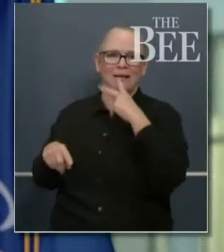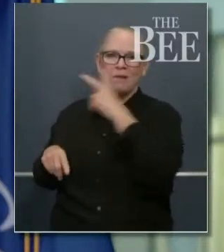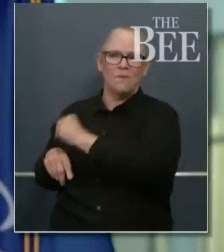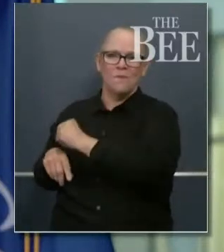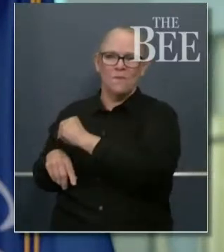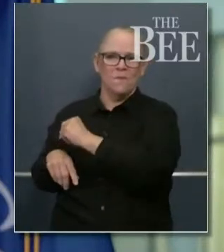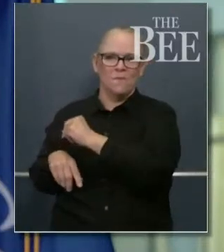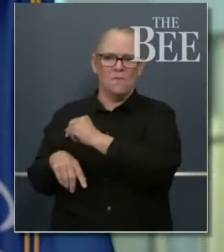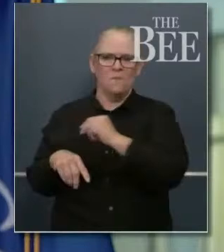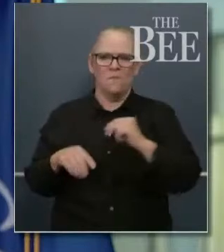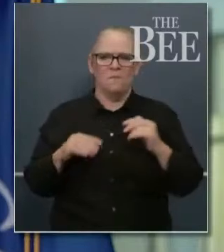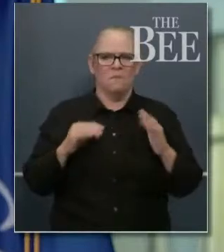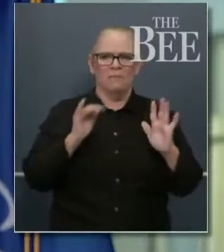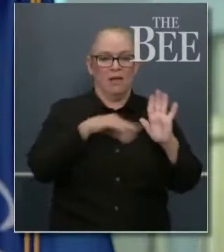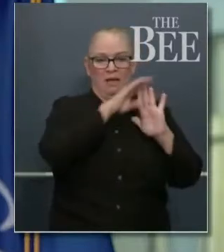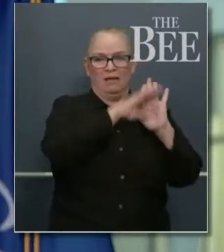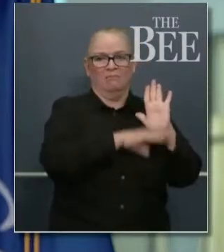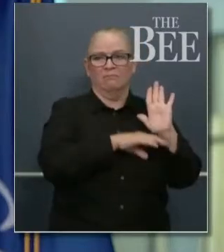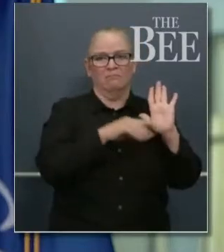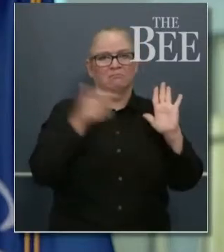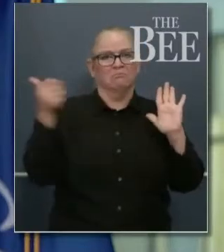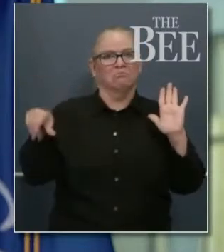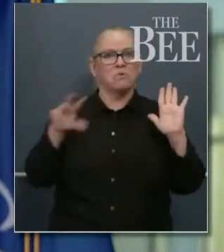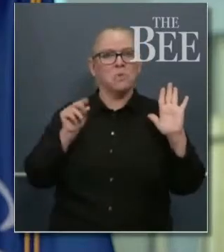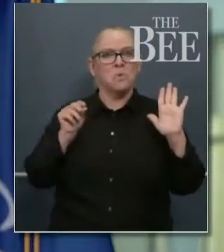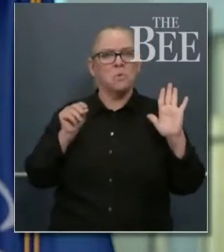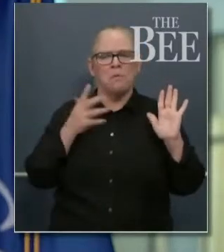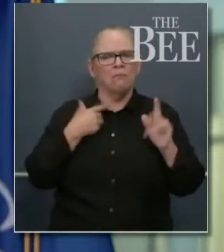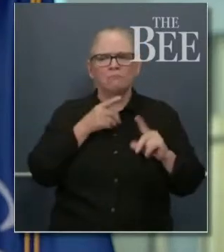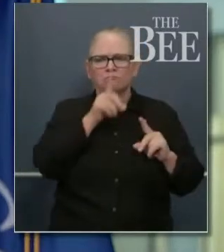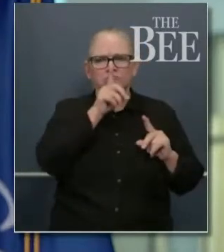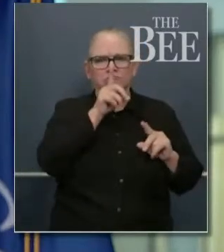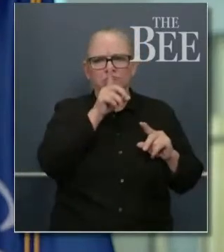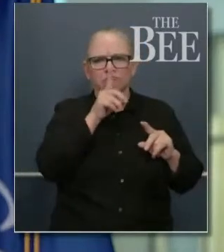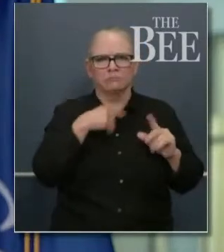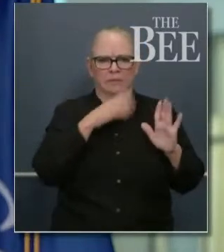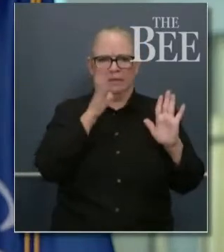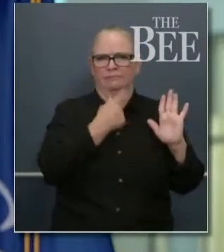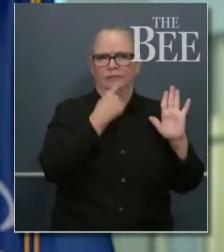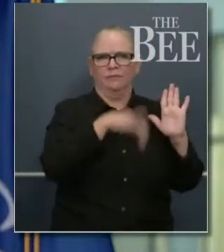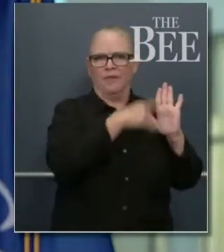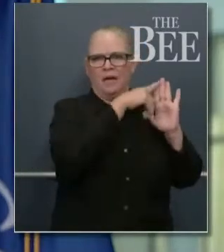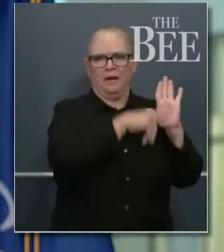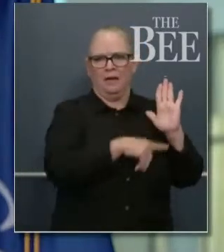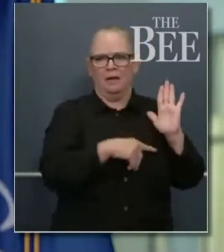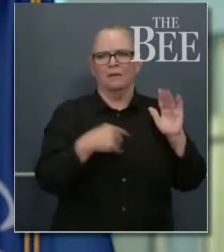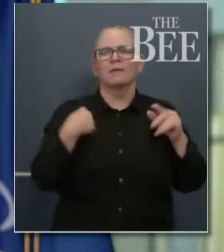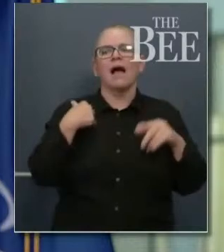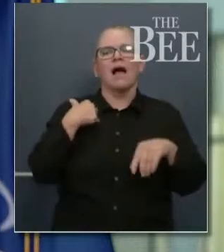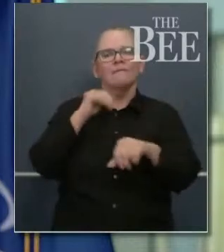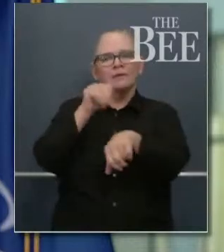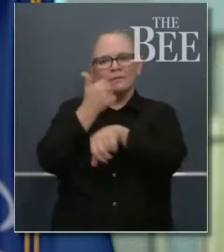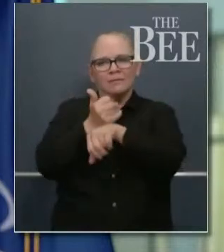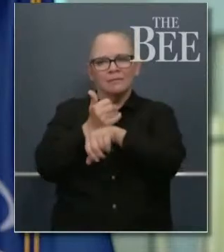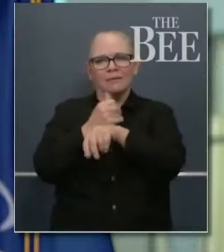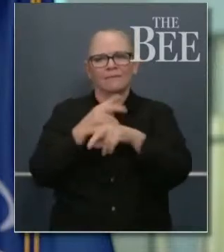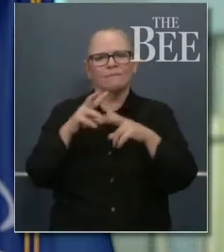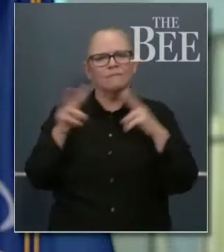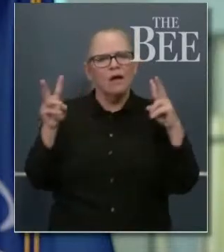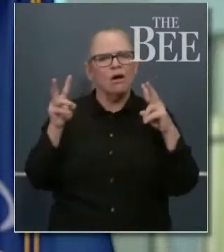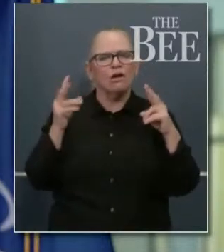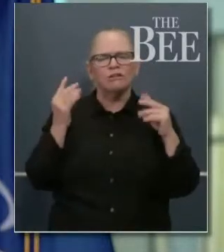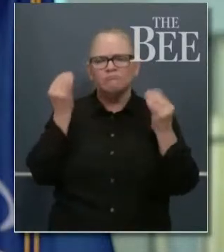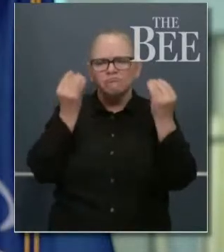state put out that denies these games from occurring. We put out very, I thought, thoughtful guidelines, and